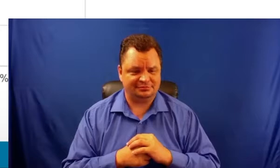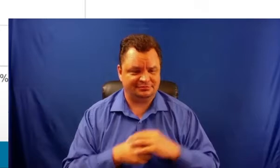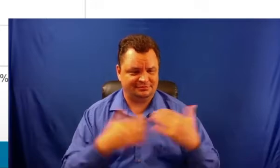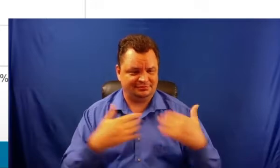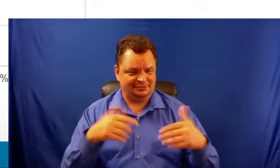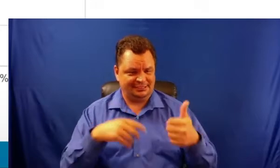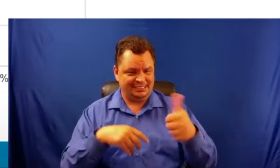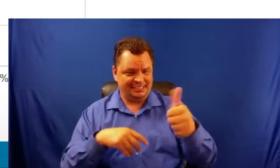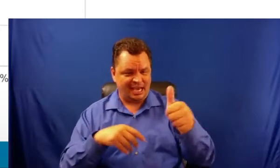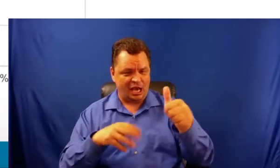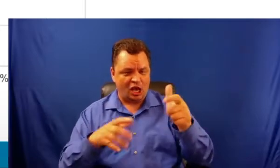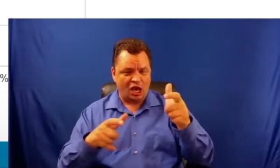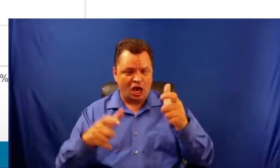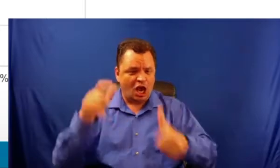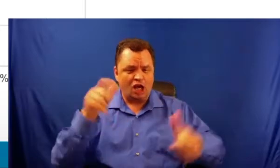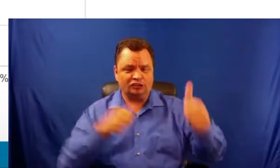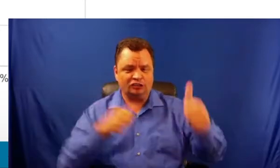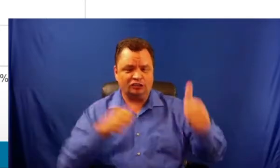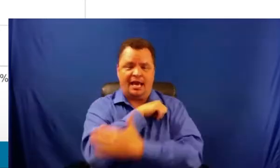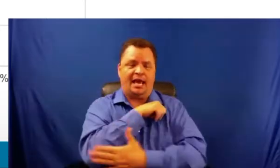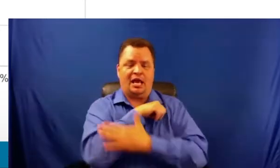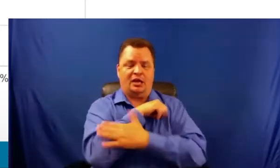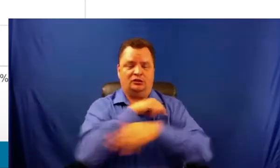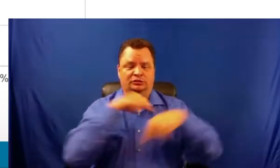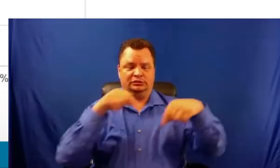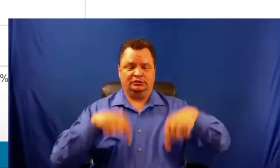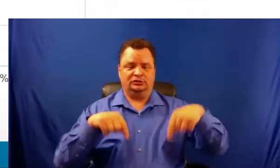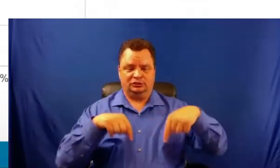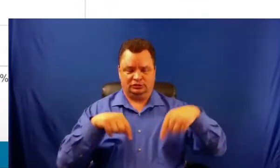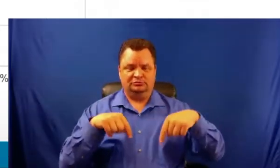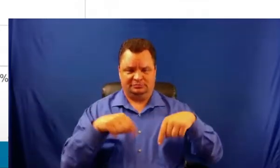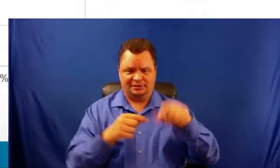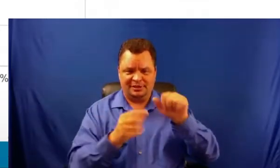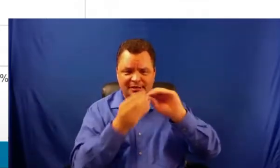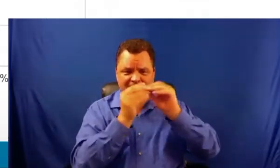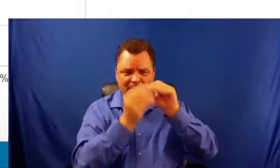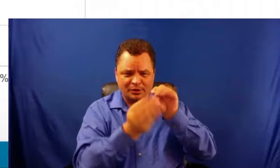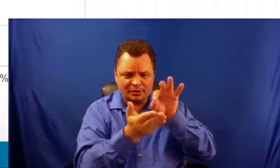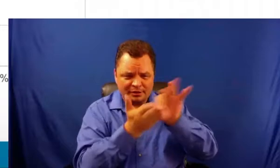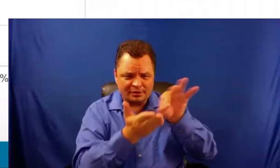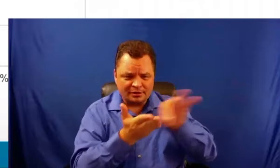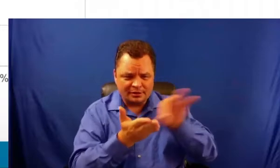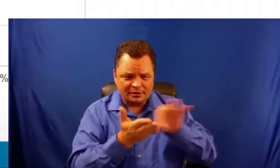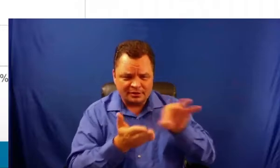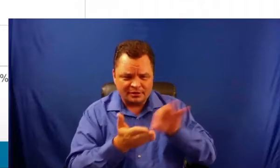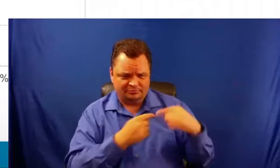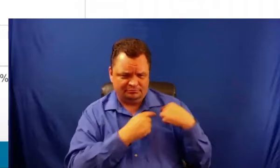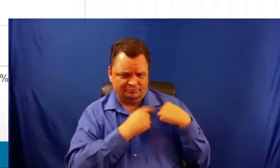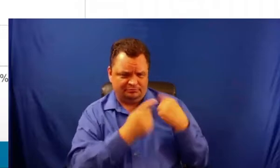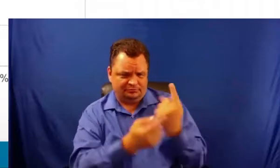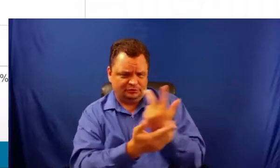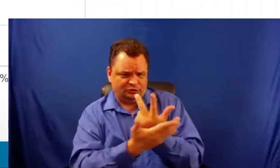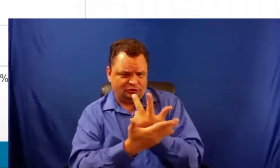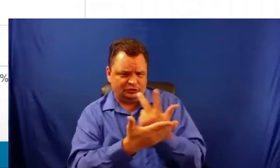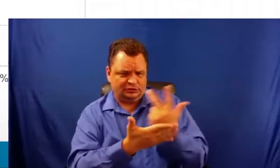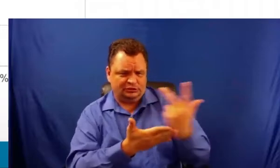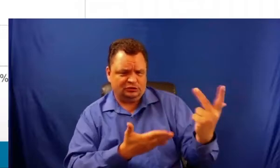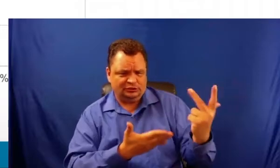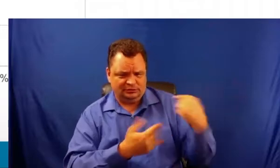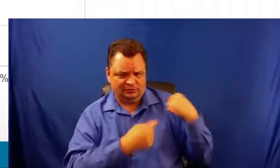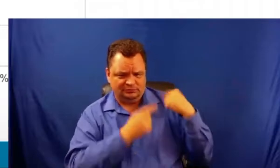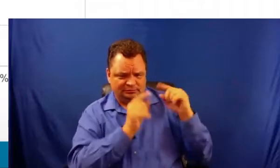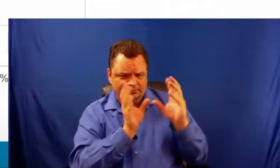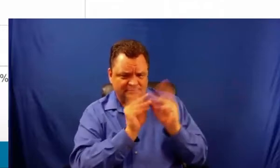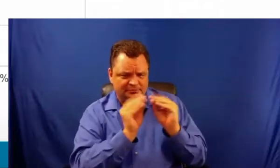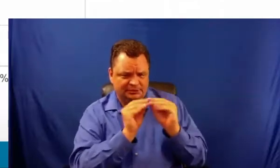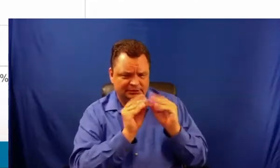this data really since we've had it available. Several weeks ago, in fact, I believe since we've last met, we made a change. We don't track vaccination rates.